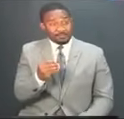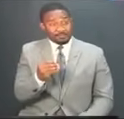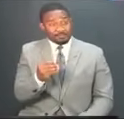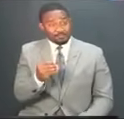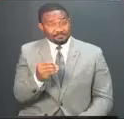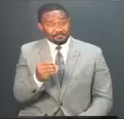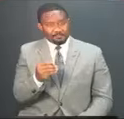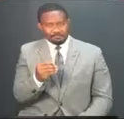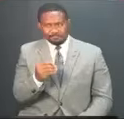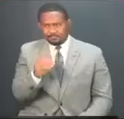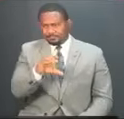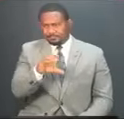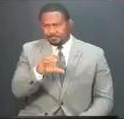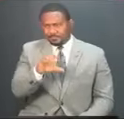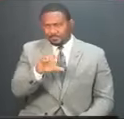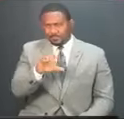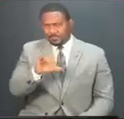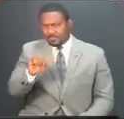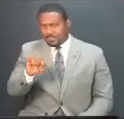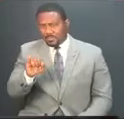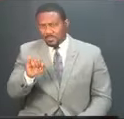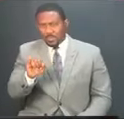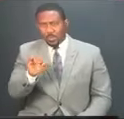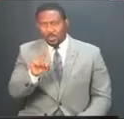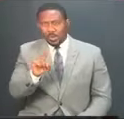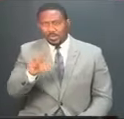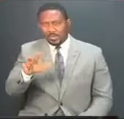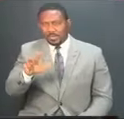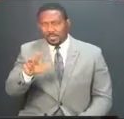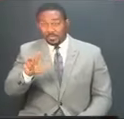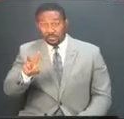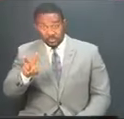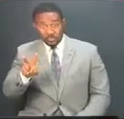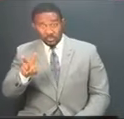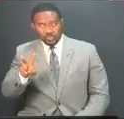as amended by CI 132.